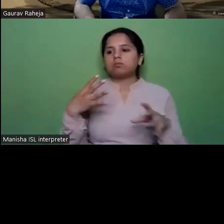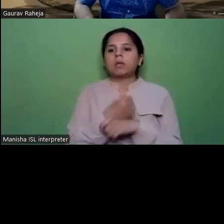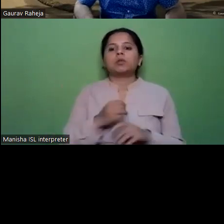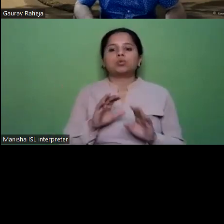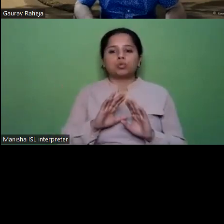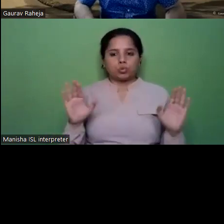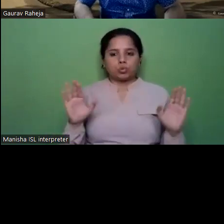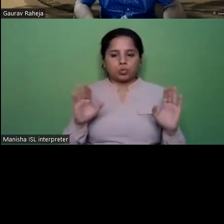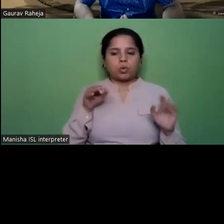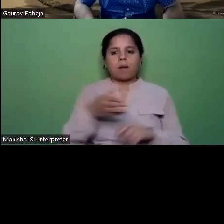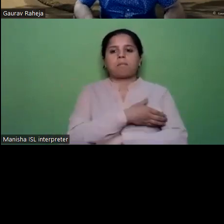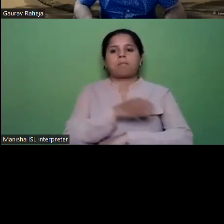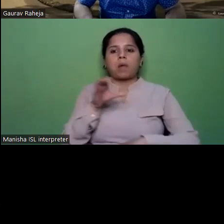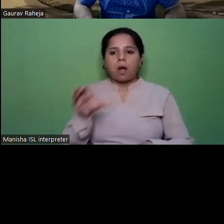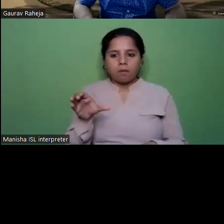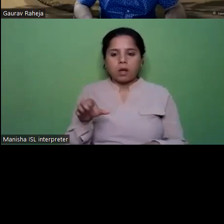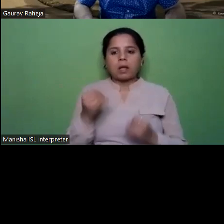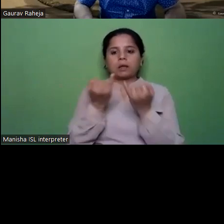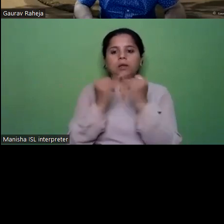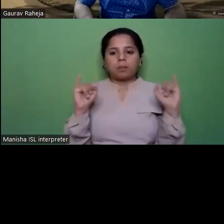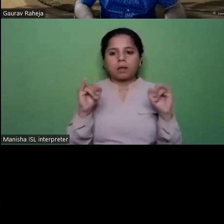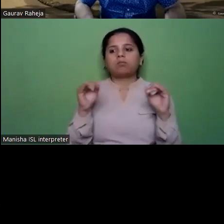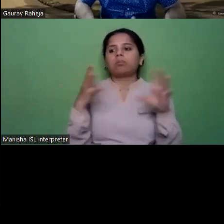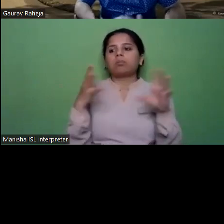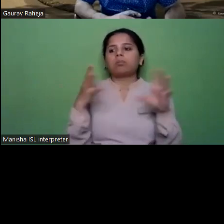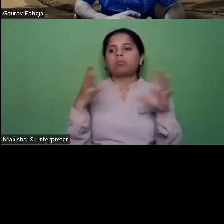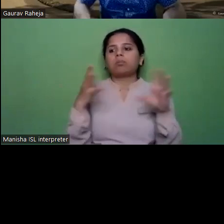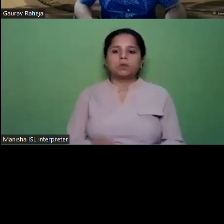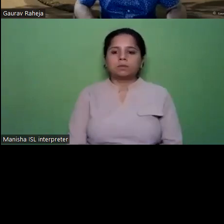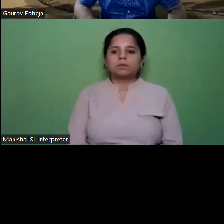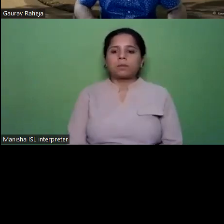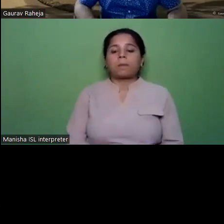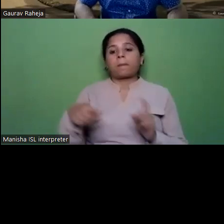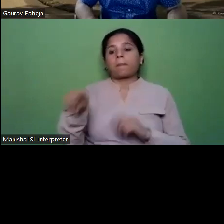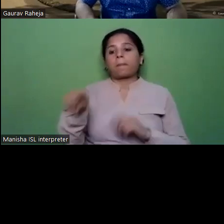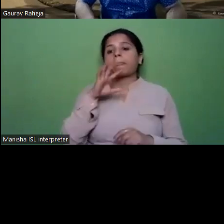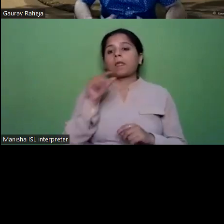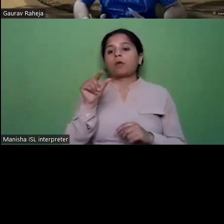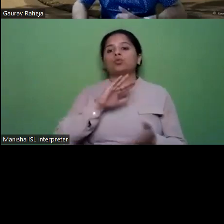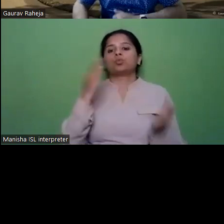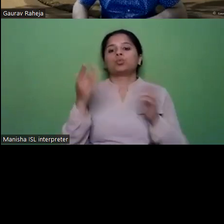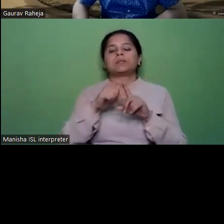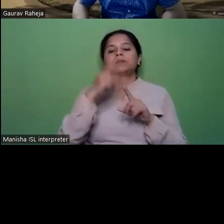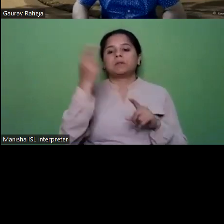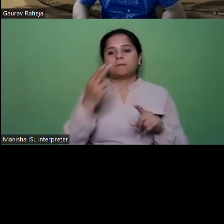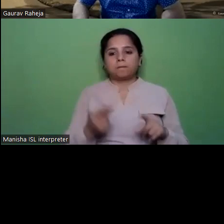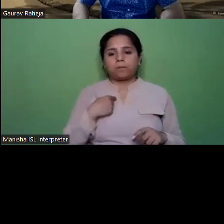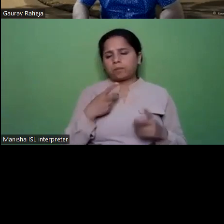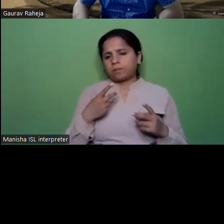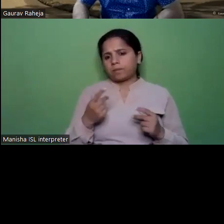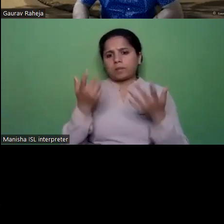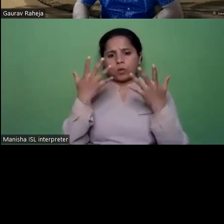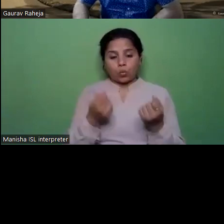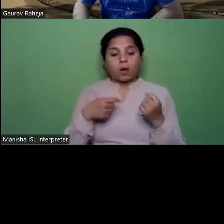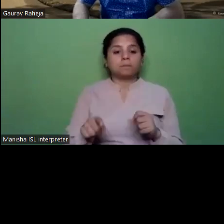can empower their independence, right? Coming to the universal design side, I'll quickly move into that as